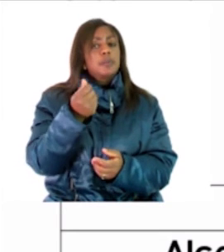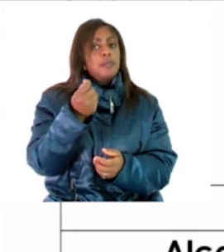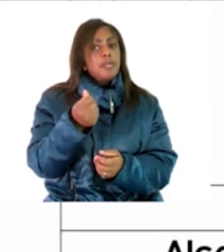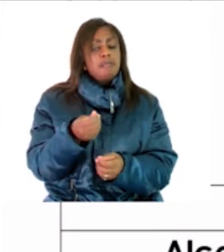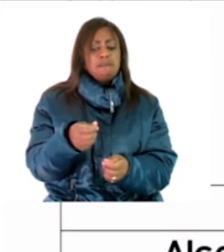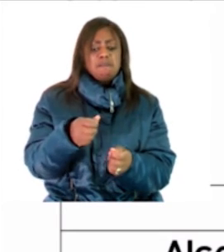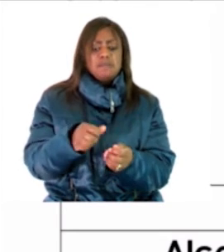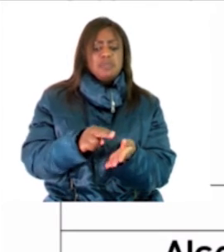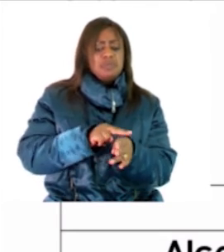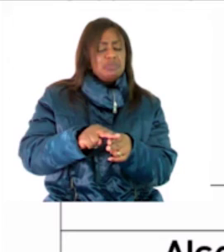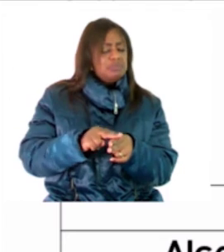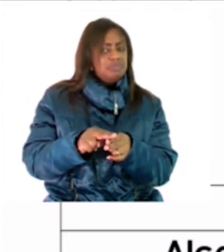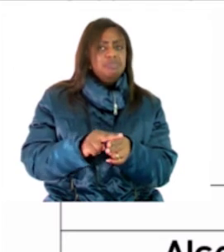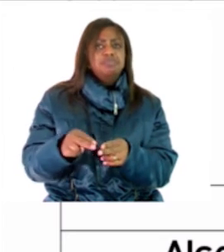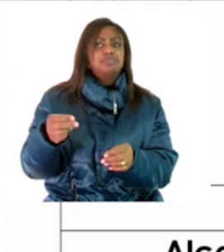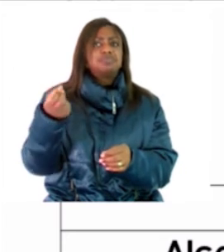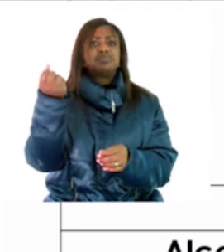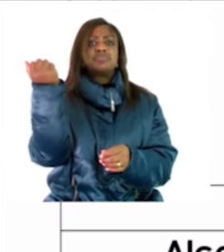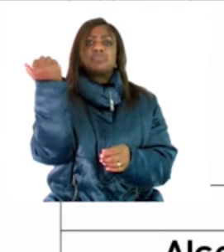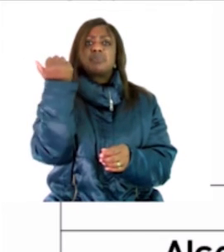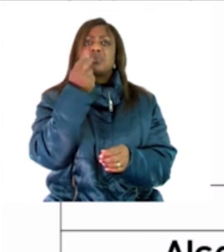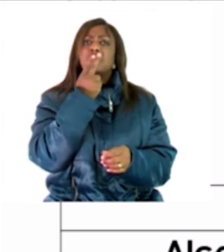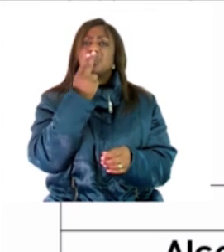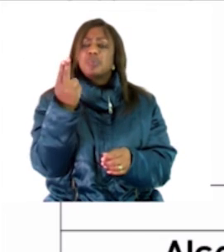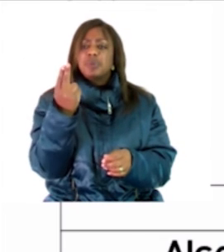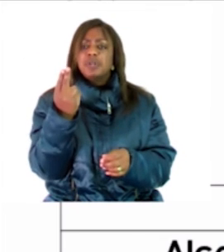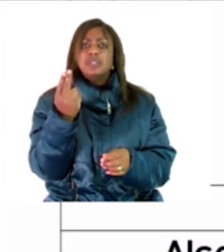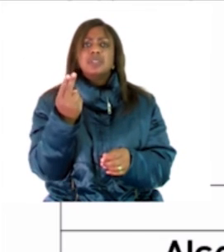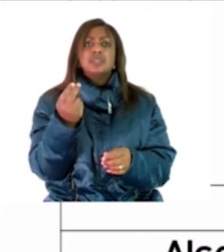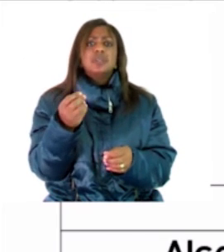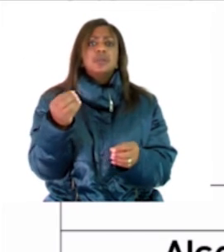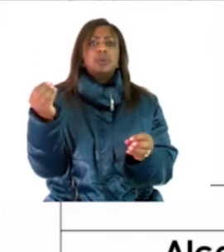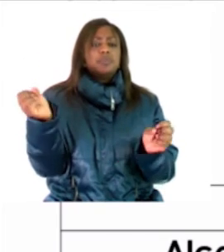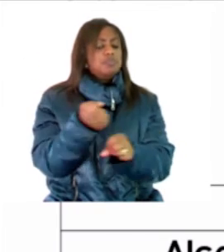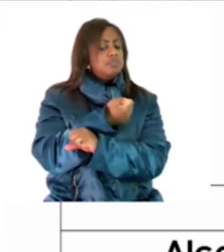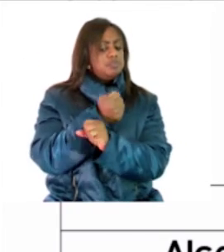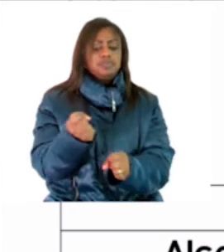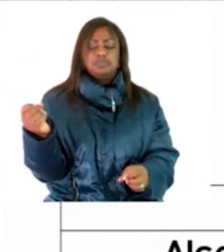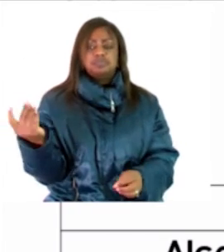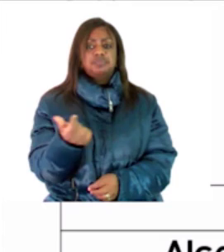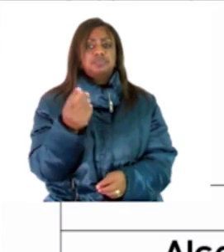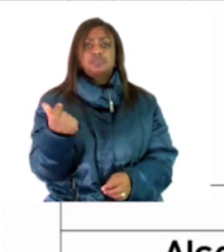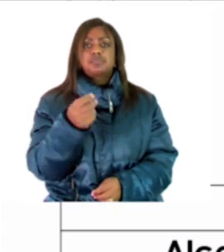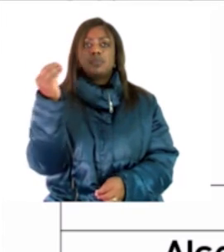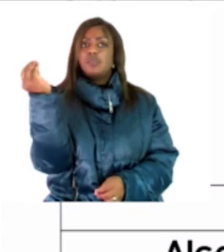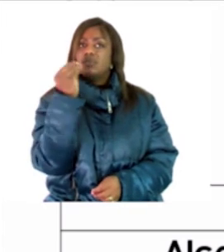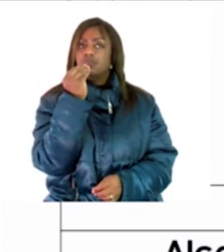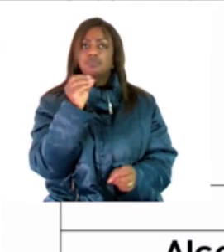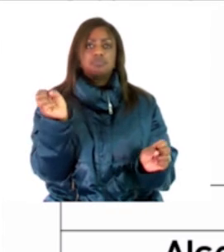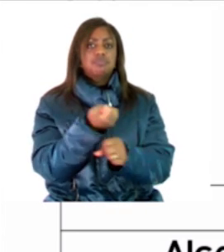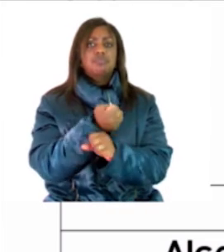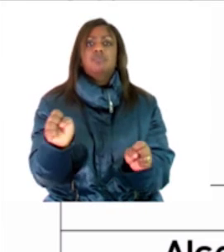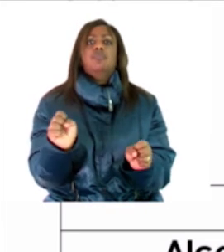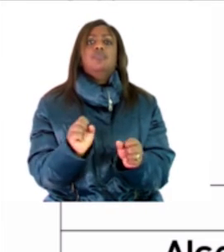on alcohol. Money is spent in tobacco instead of food. So instead of our parents or our brothers and sisters buying